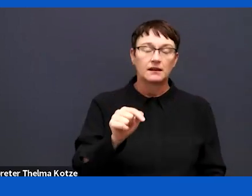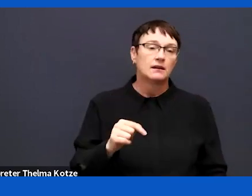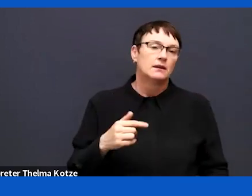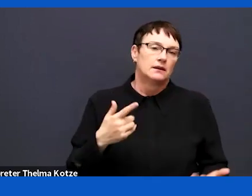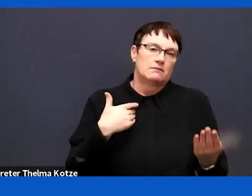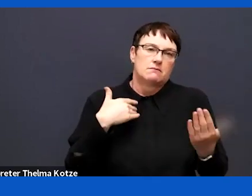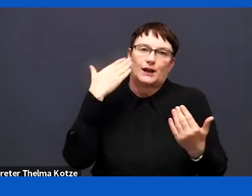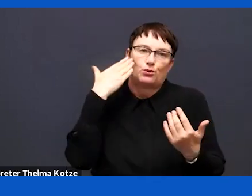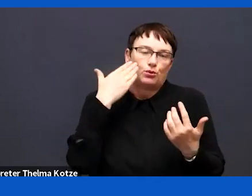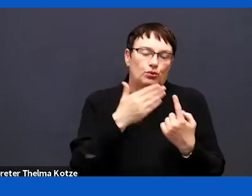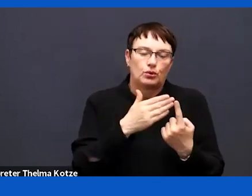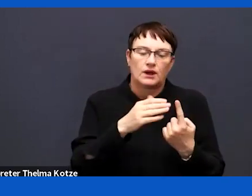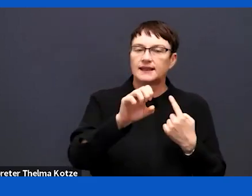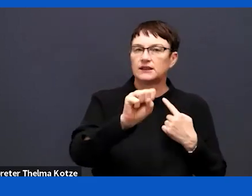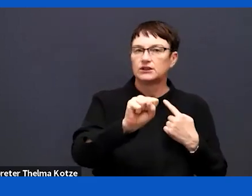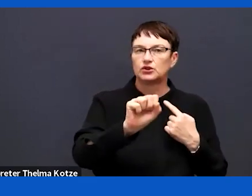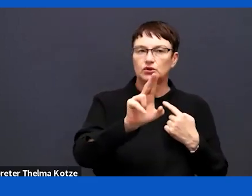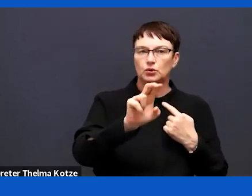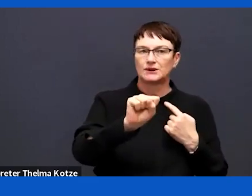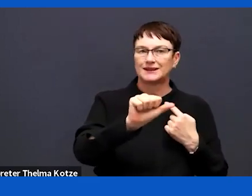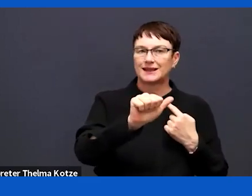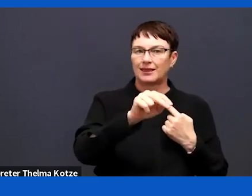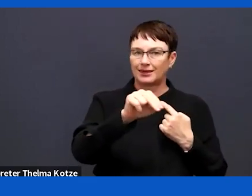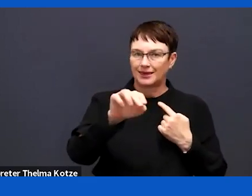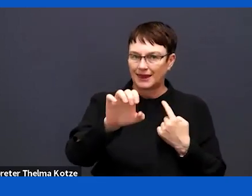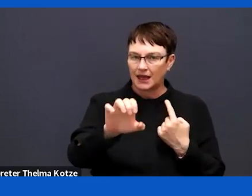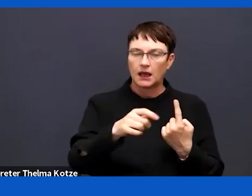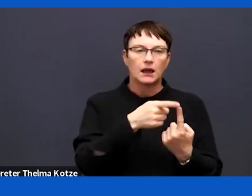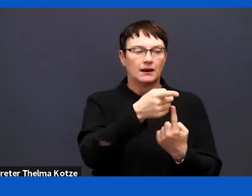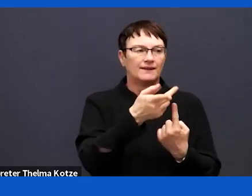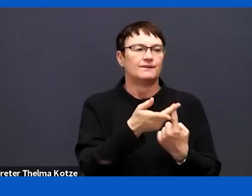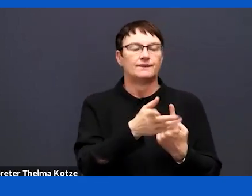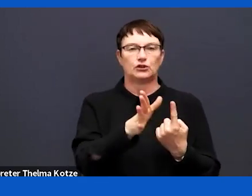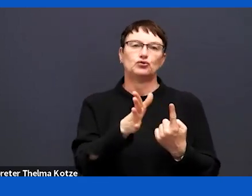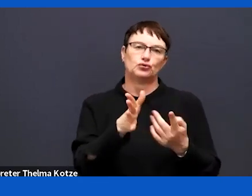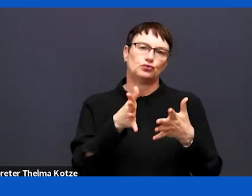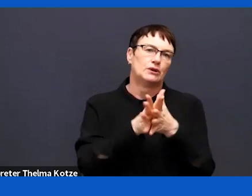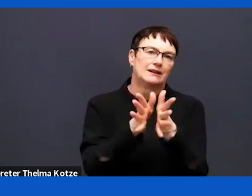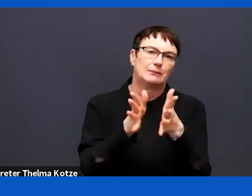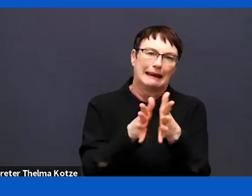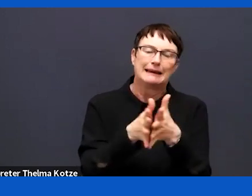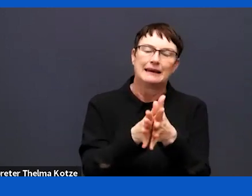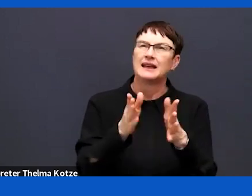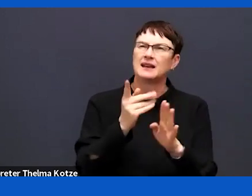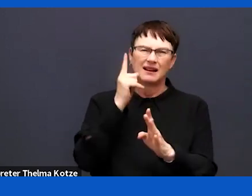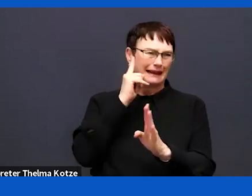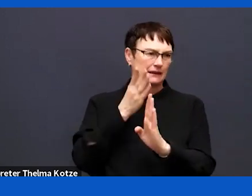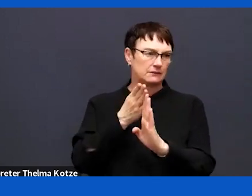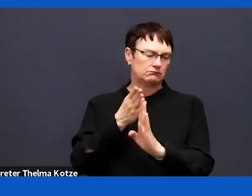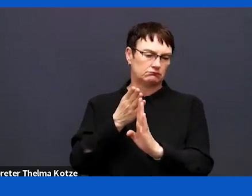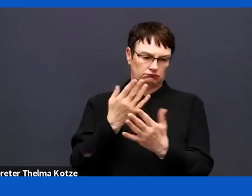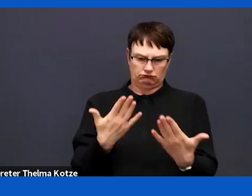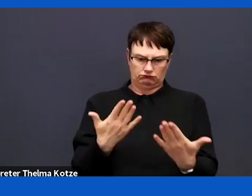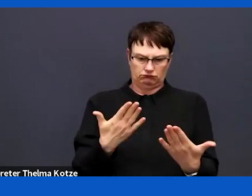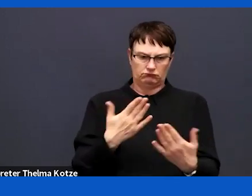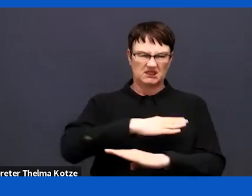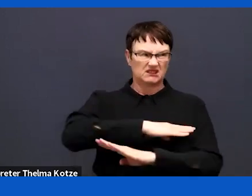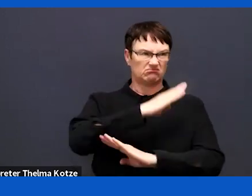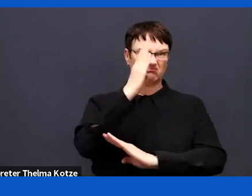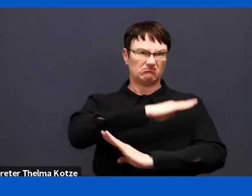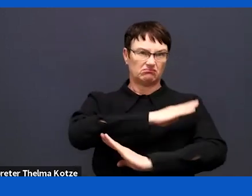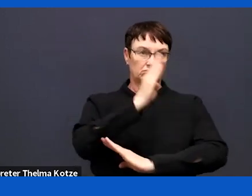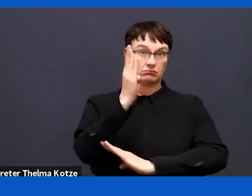Susanna, in the previous session, there was mention of using AI in